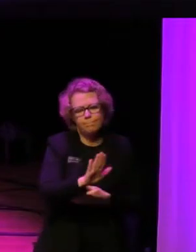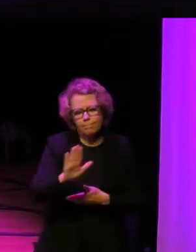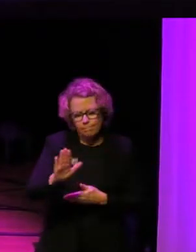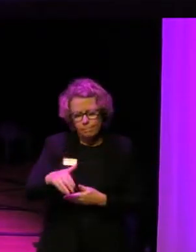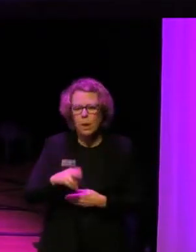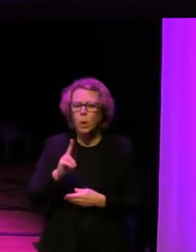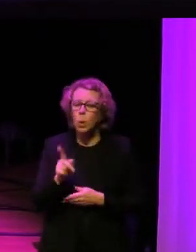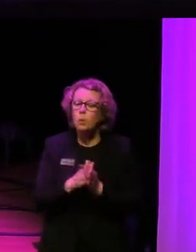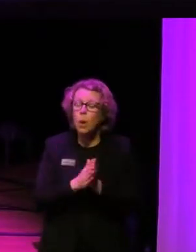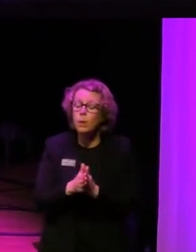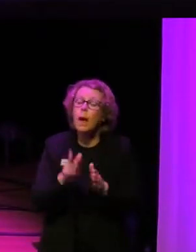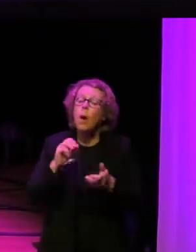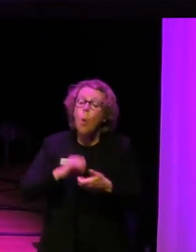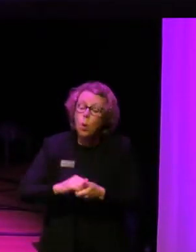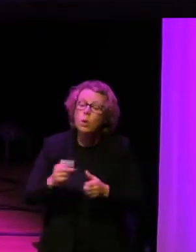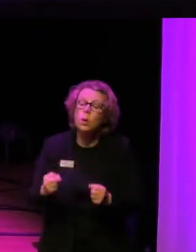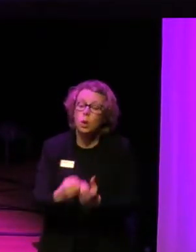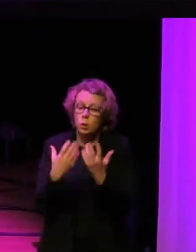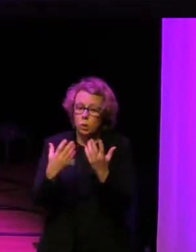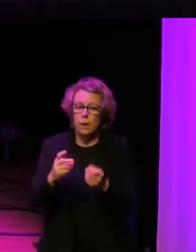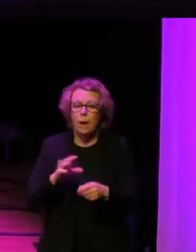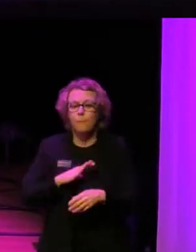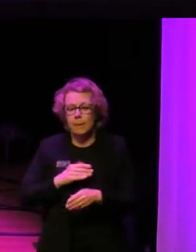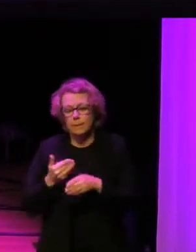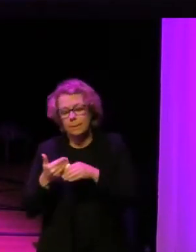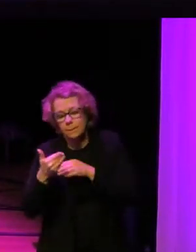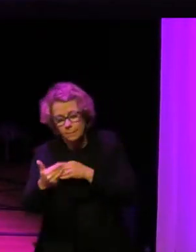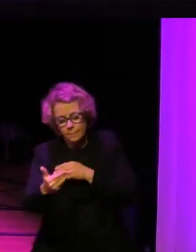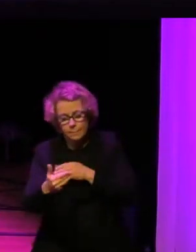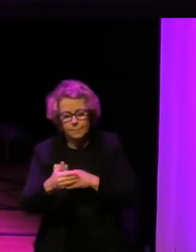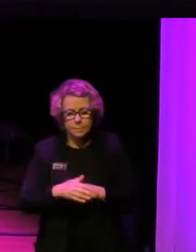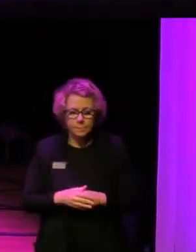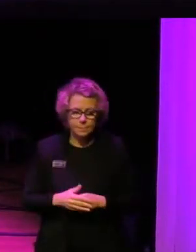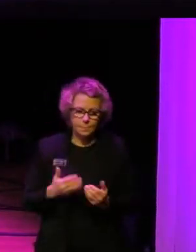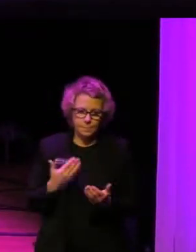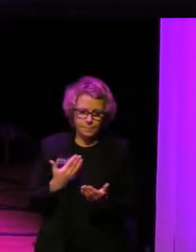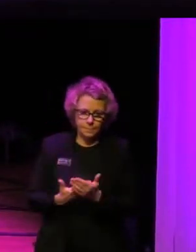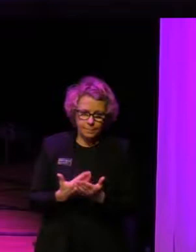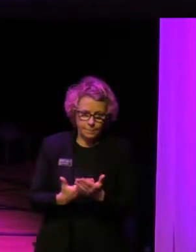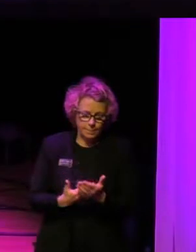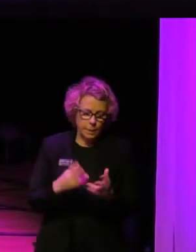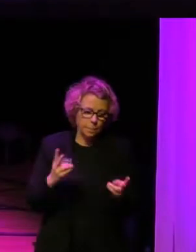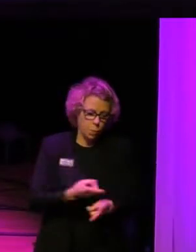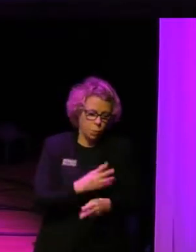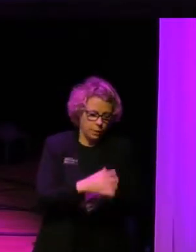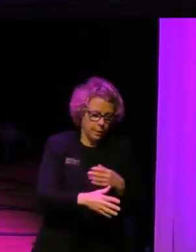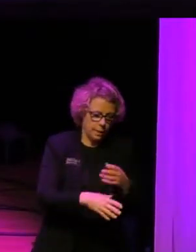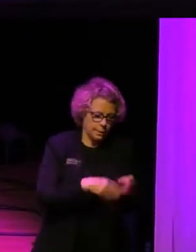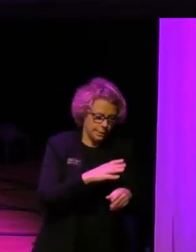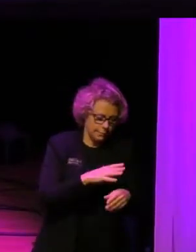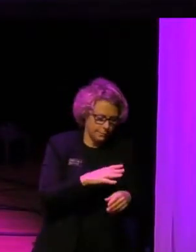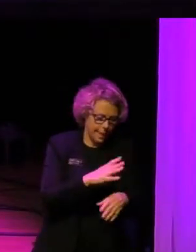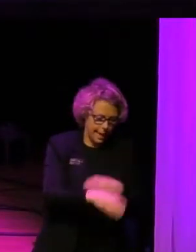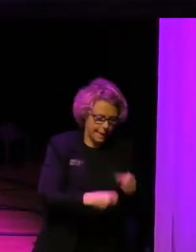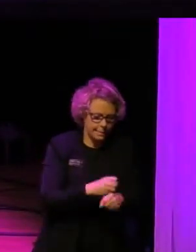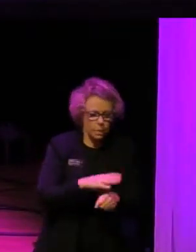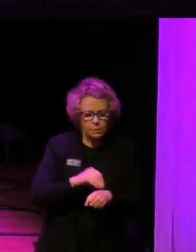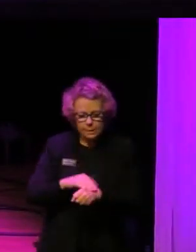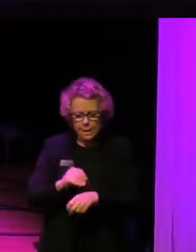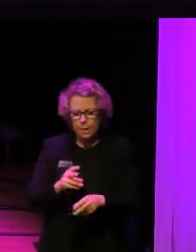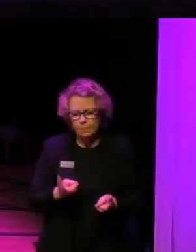and solutions that lies ahead. The speeches will be held in both Swedish and